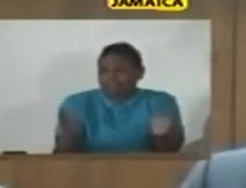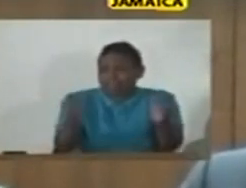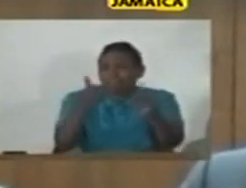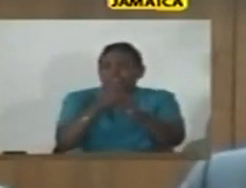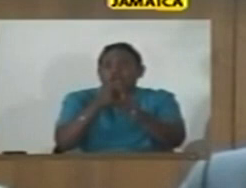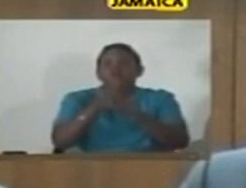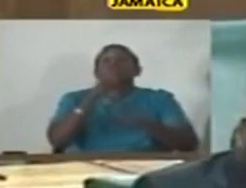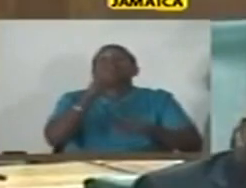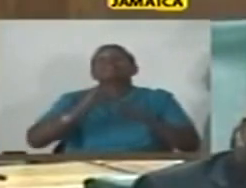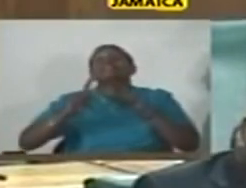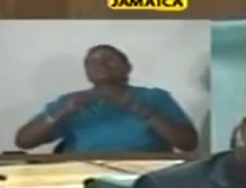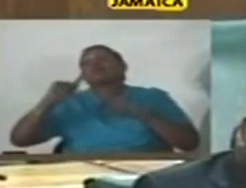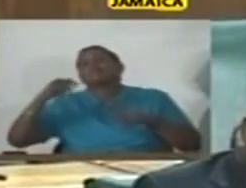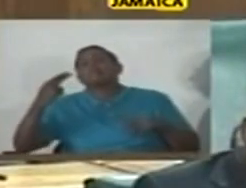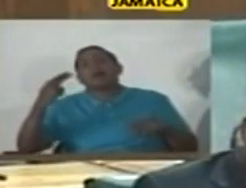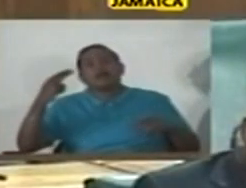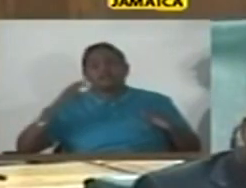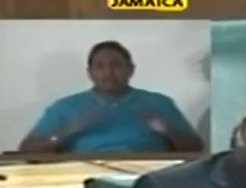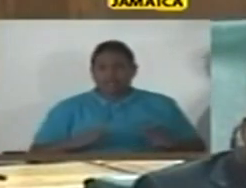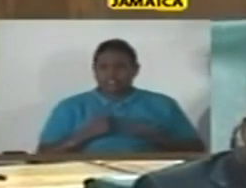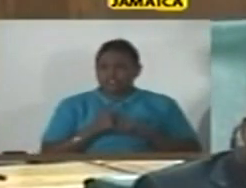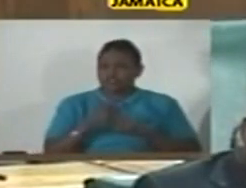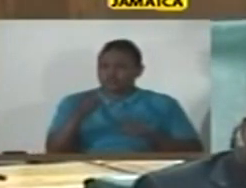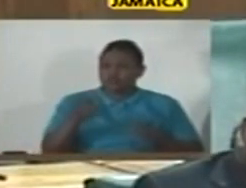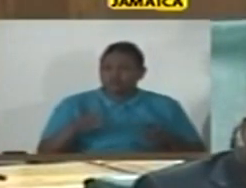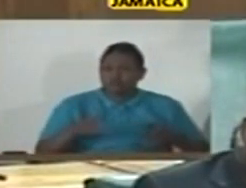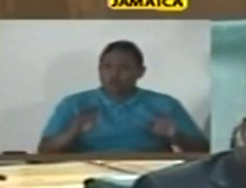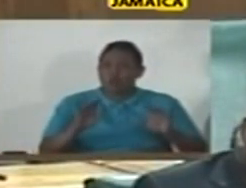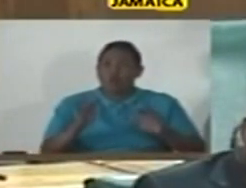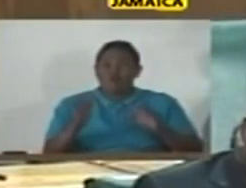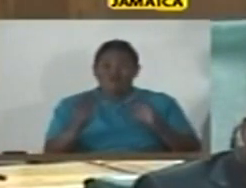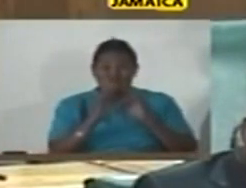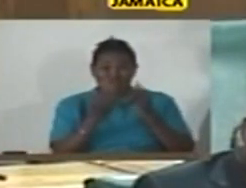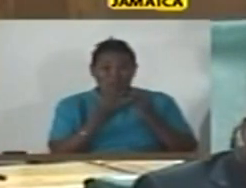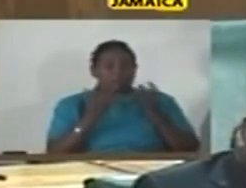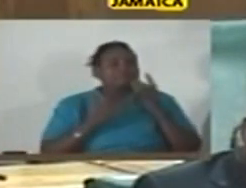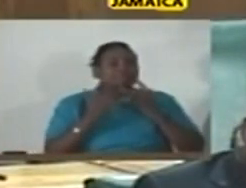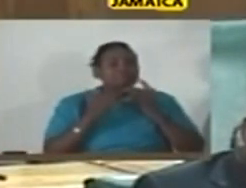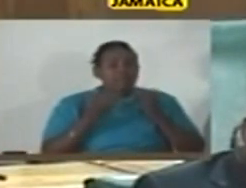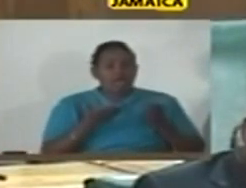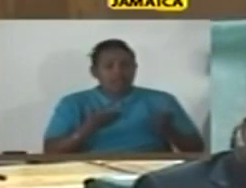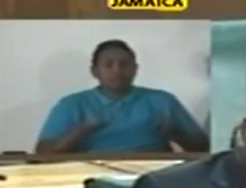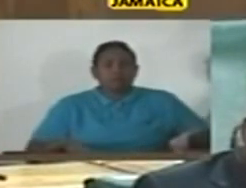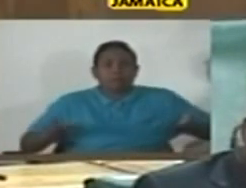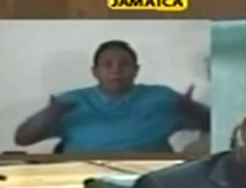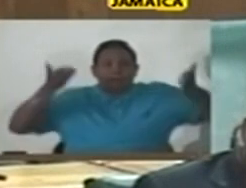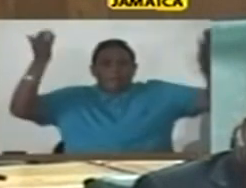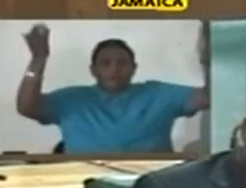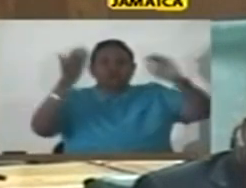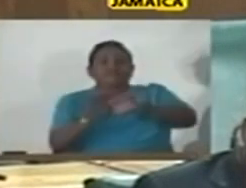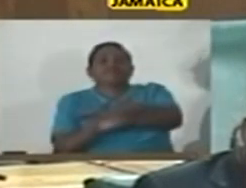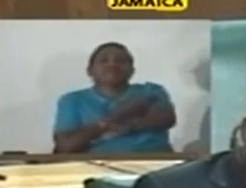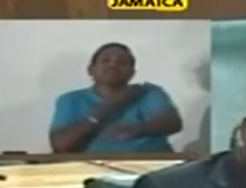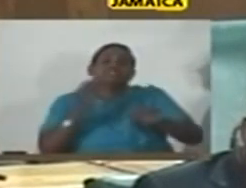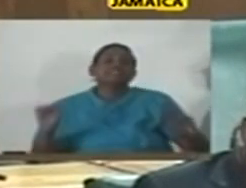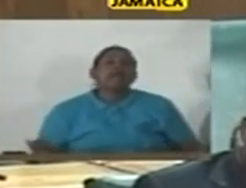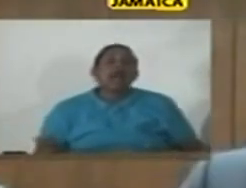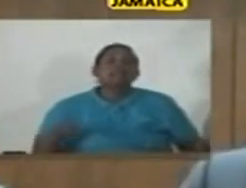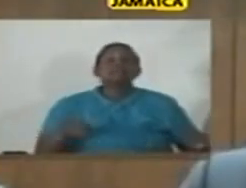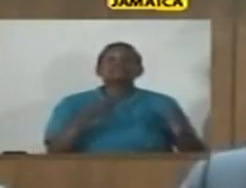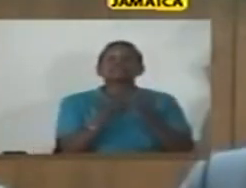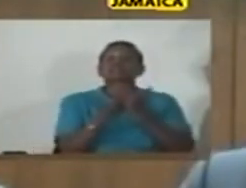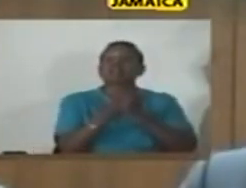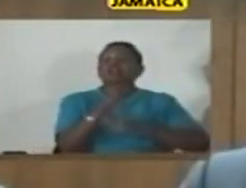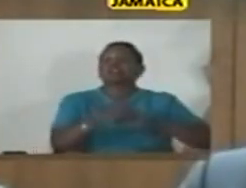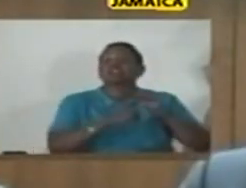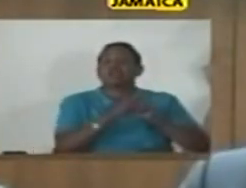clients in order to provide a platform for families to move towards economic independence. For this financial year, Steps to